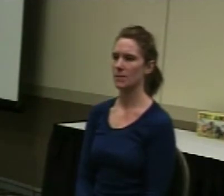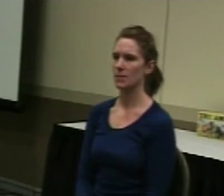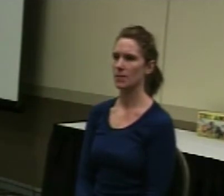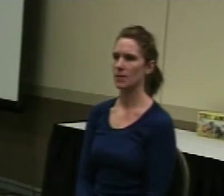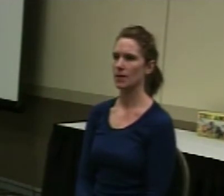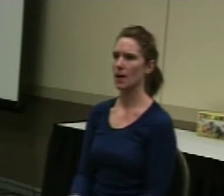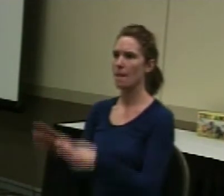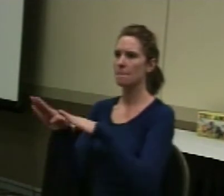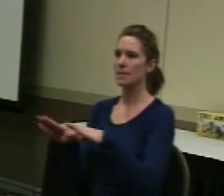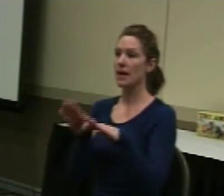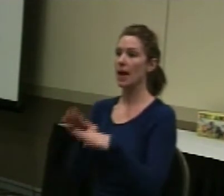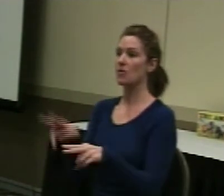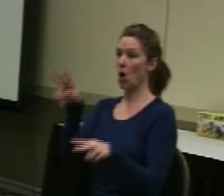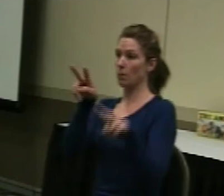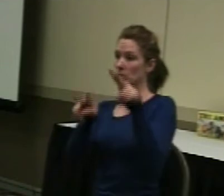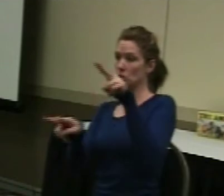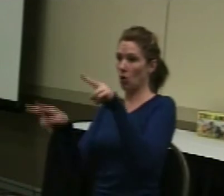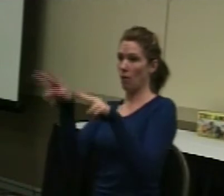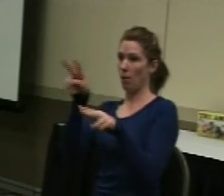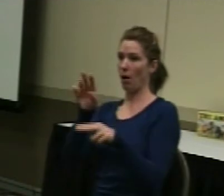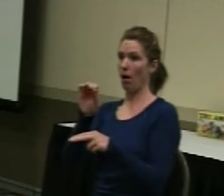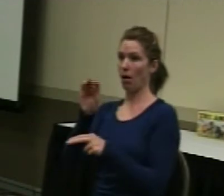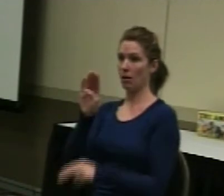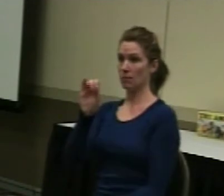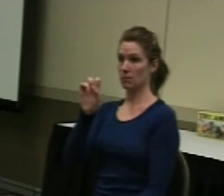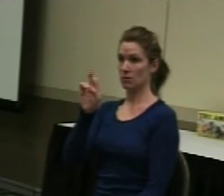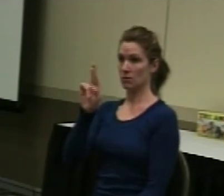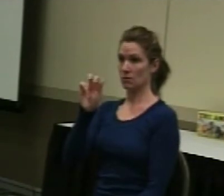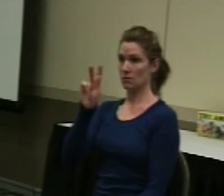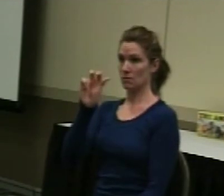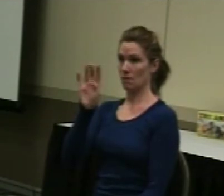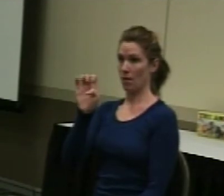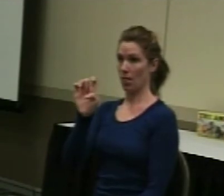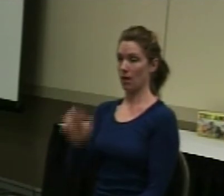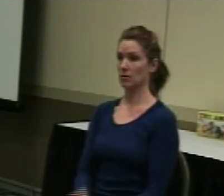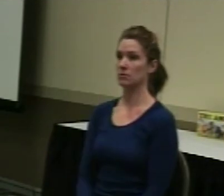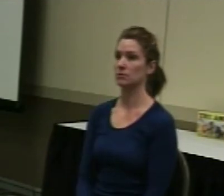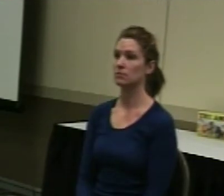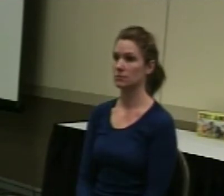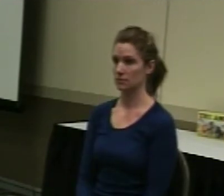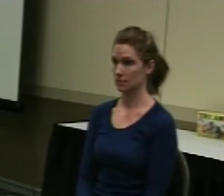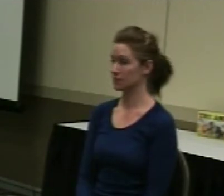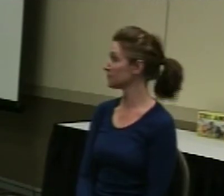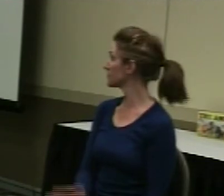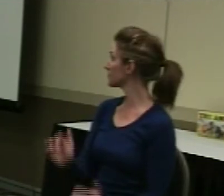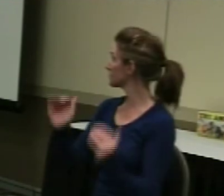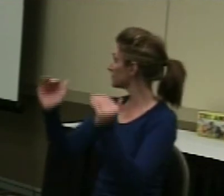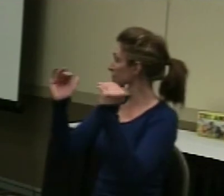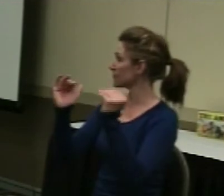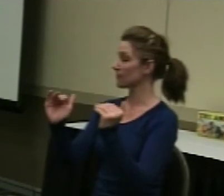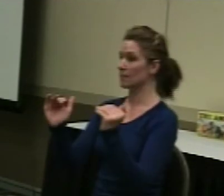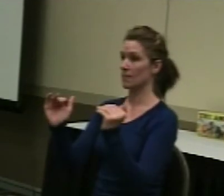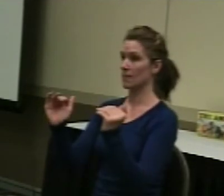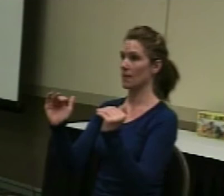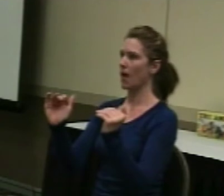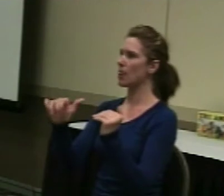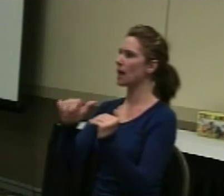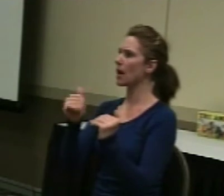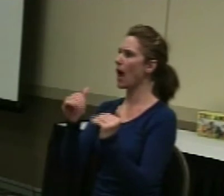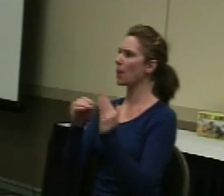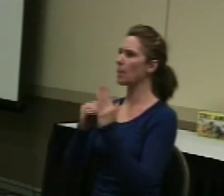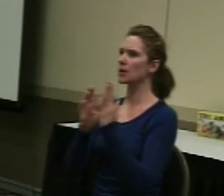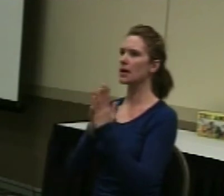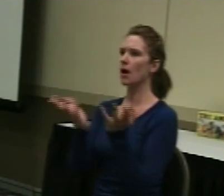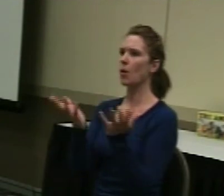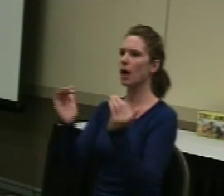Behavior is observable. And look, thank you so much. Behavior is observable. And what else did somebody write in for